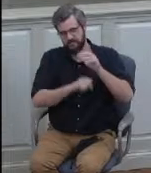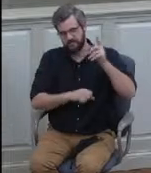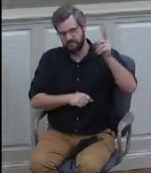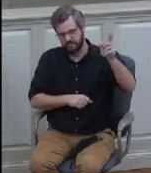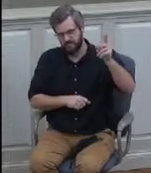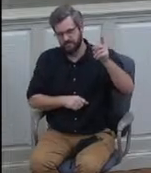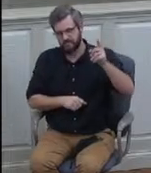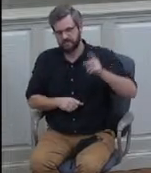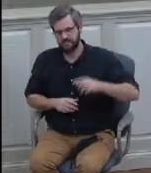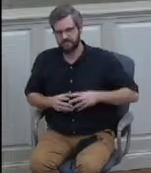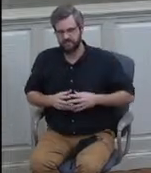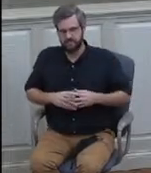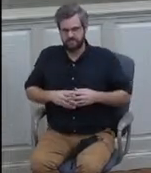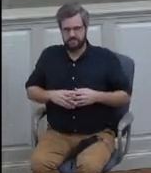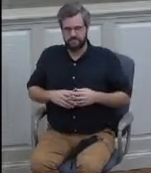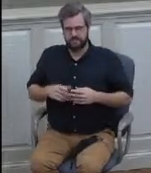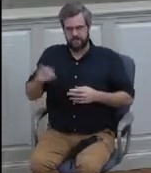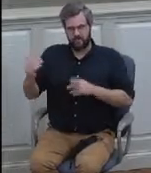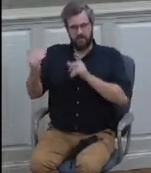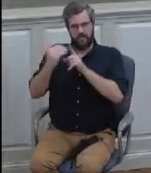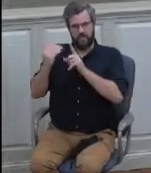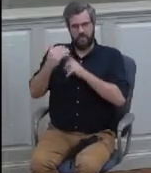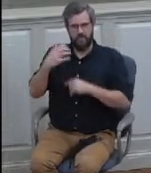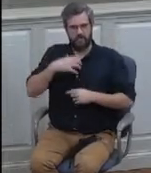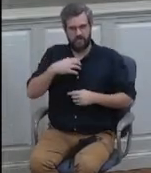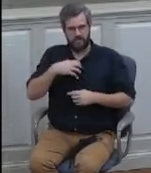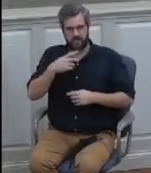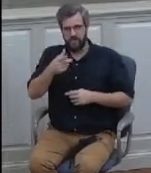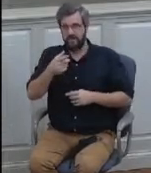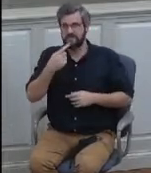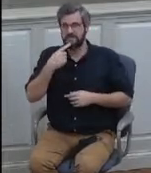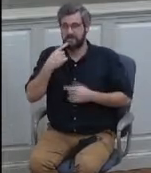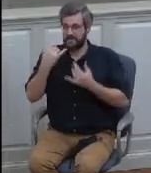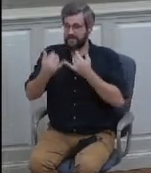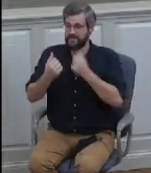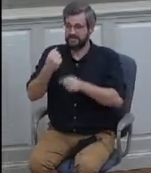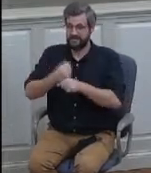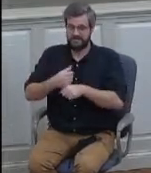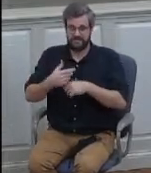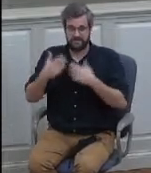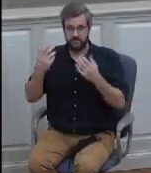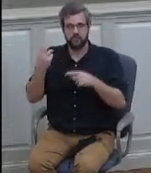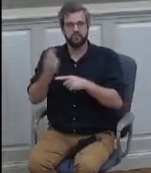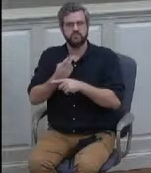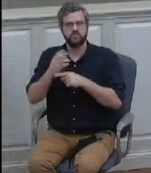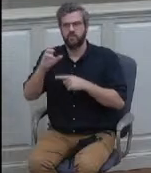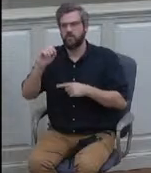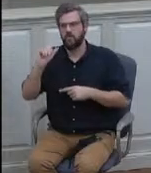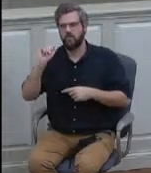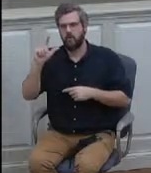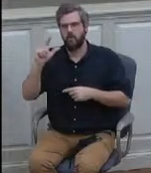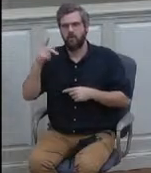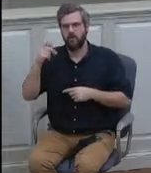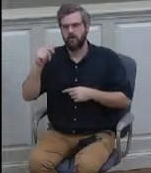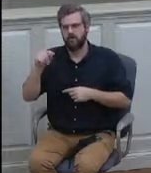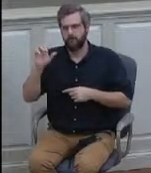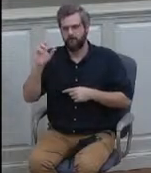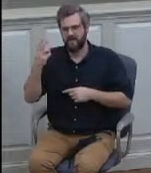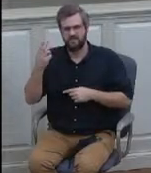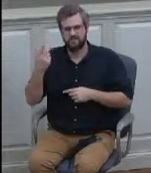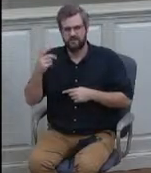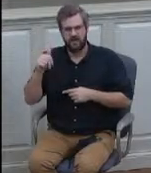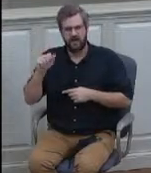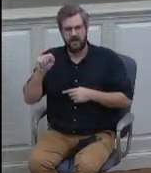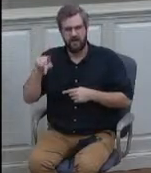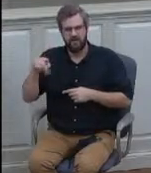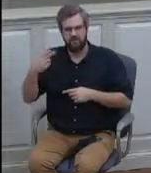the requests and complaints. And it's tough this time of year because we're just using cold patch asphalt, so it's not going to stay. Right. We can patch and